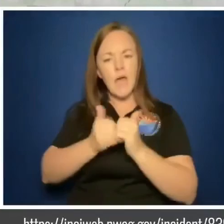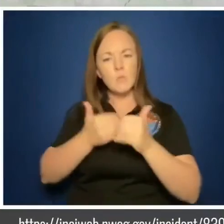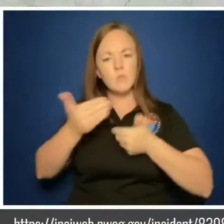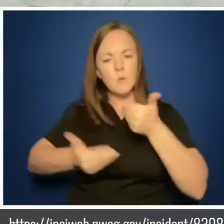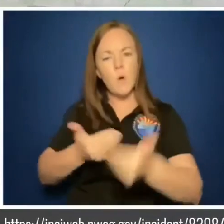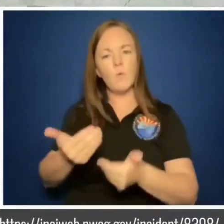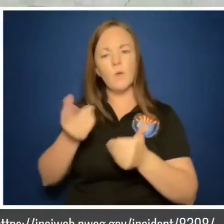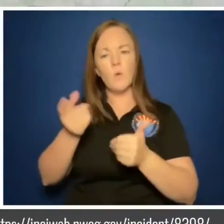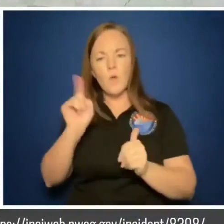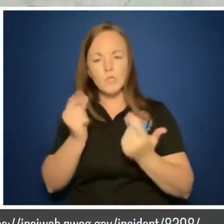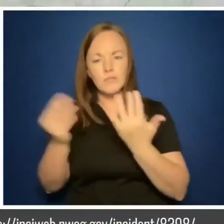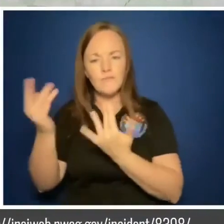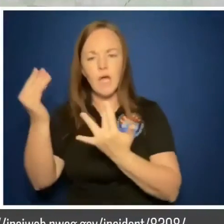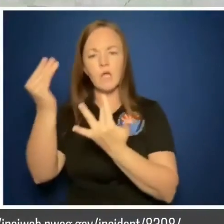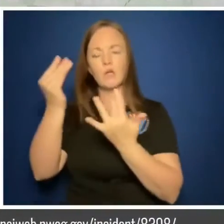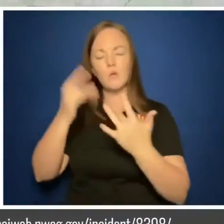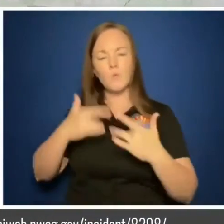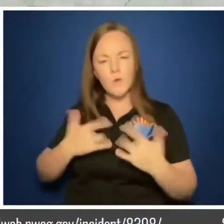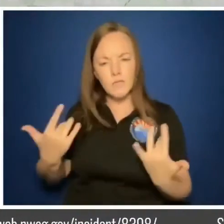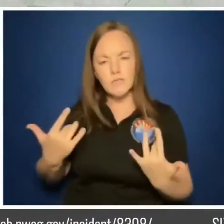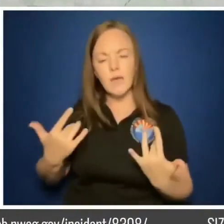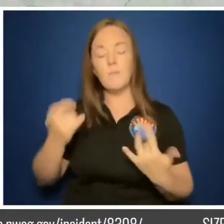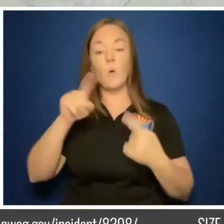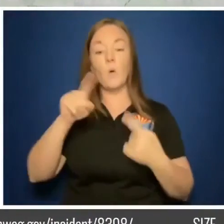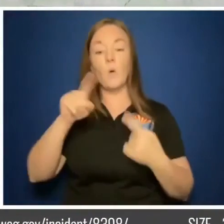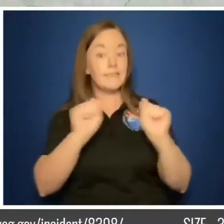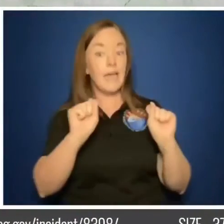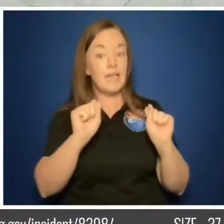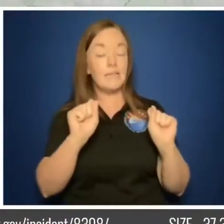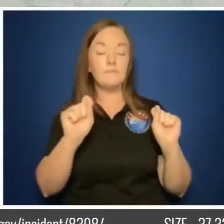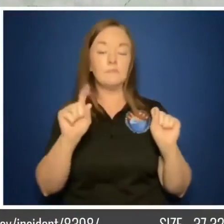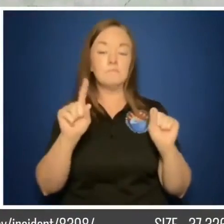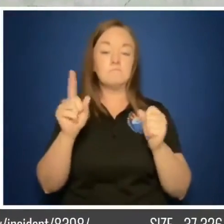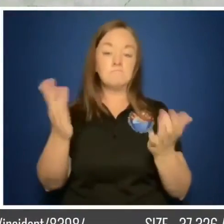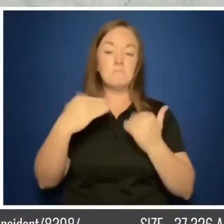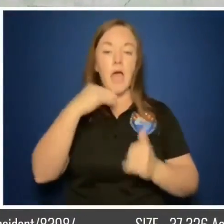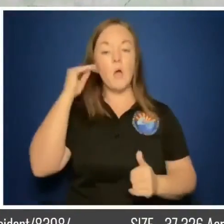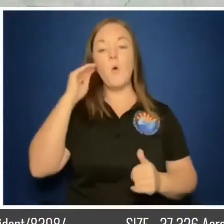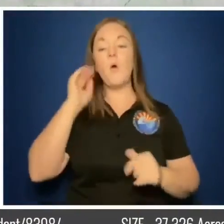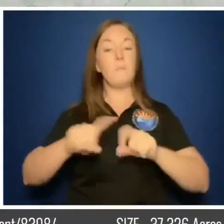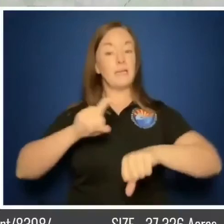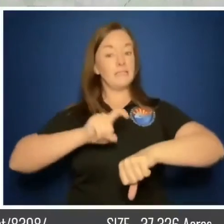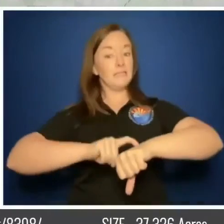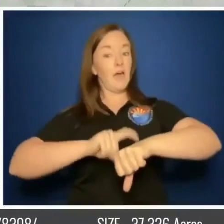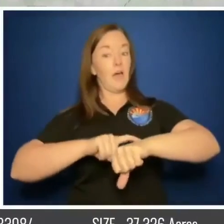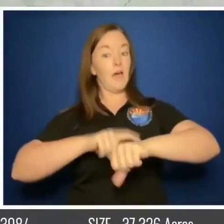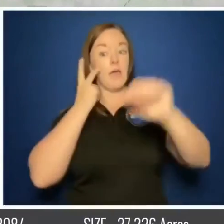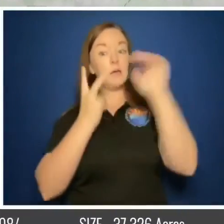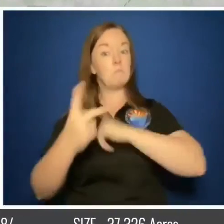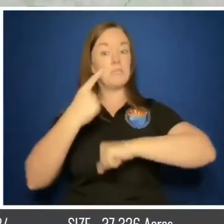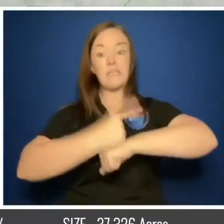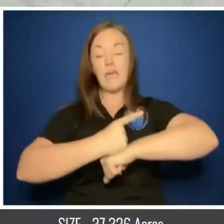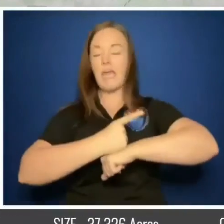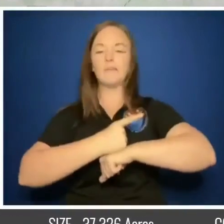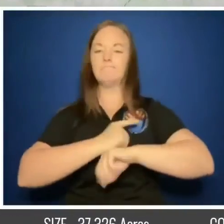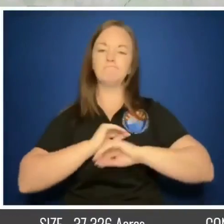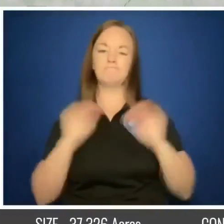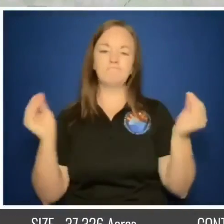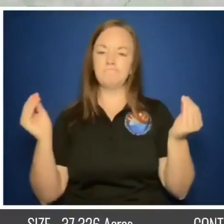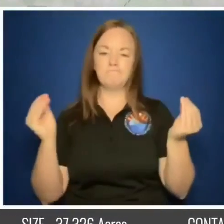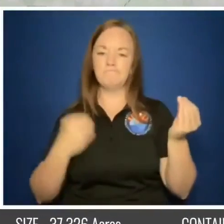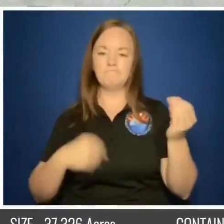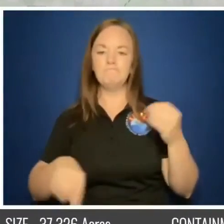with the fire. And as soon as it's safe, that's when it'll happen. But I don't have a time frame or a date for you. And the